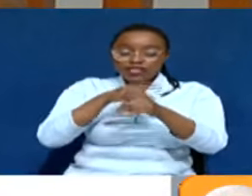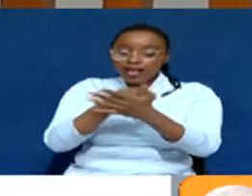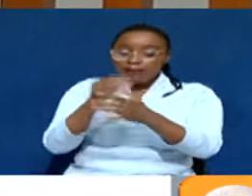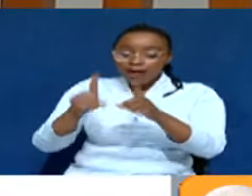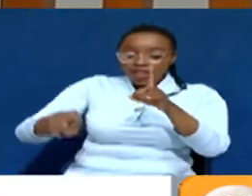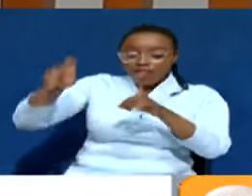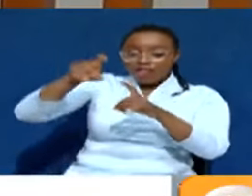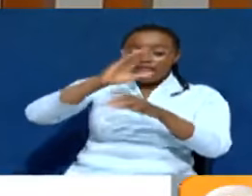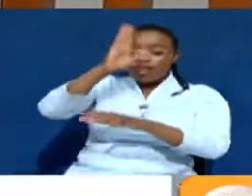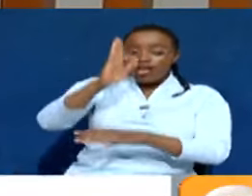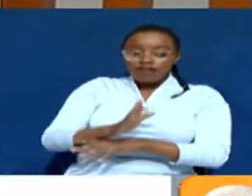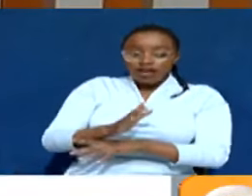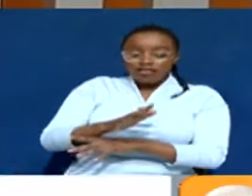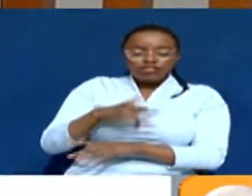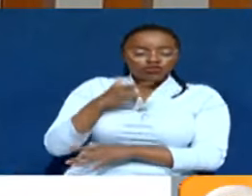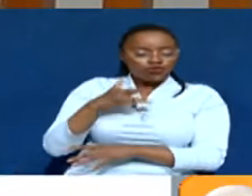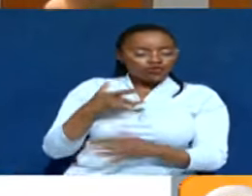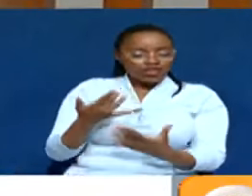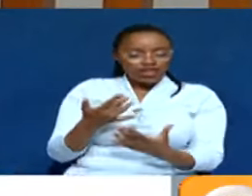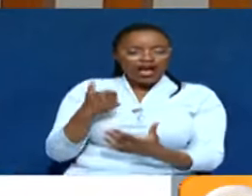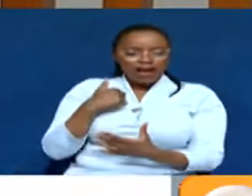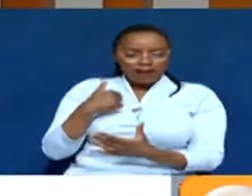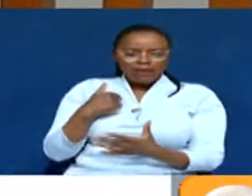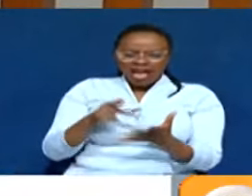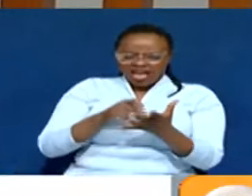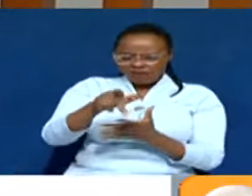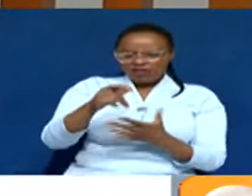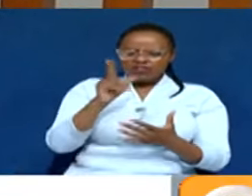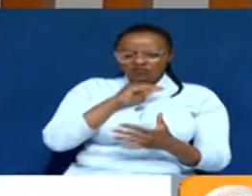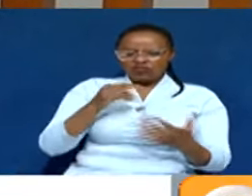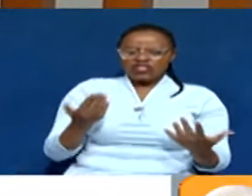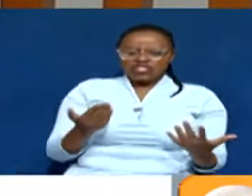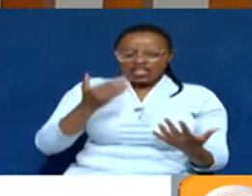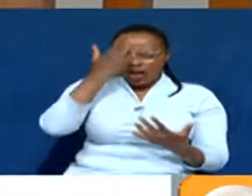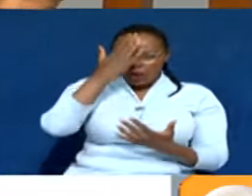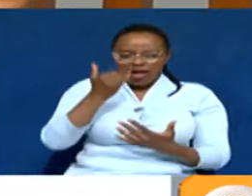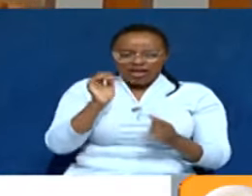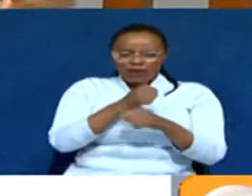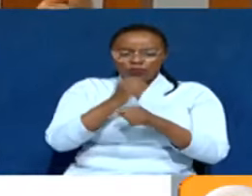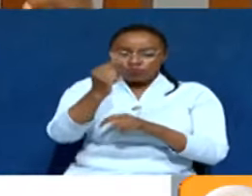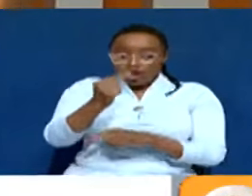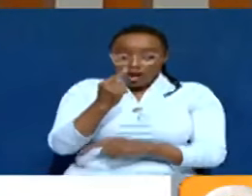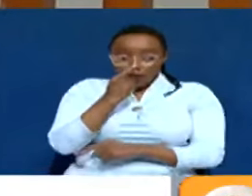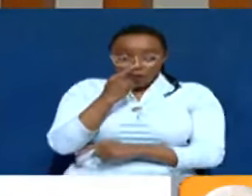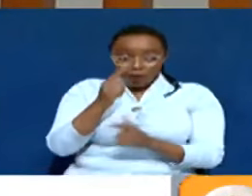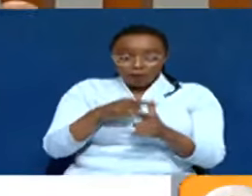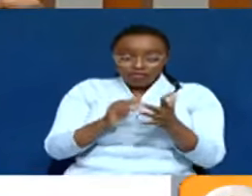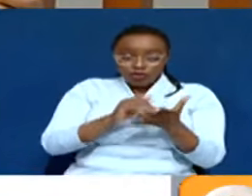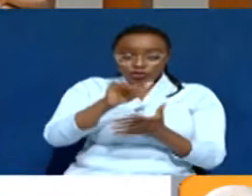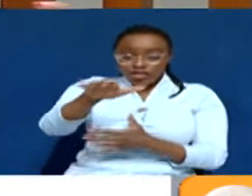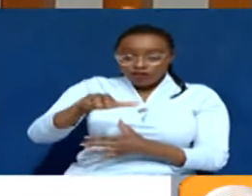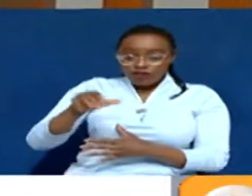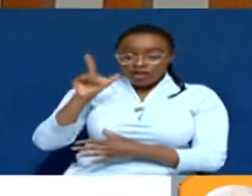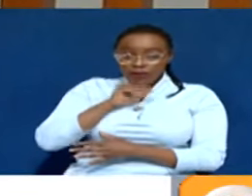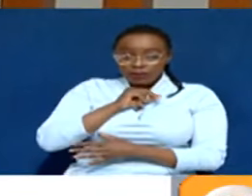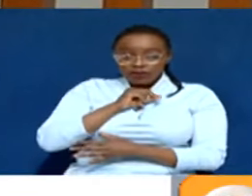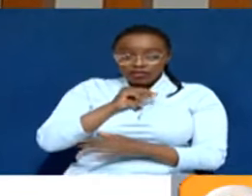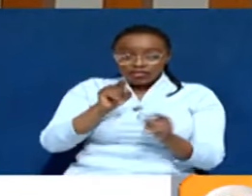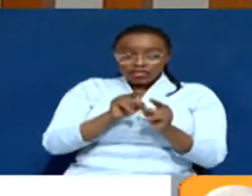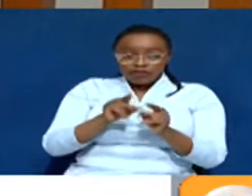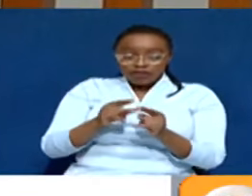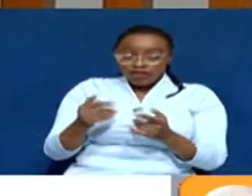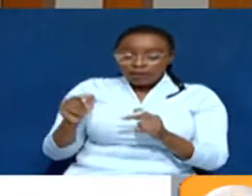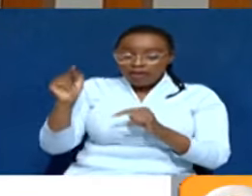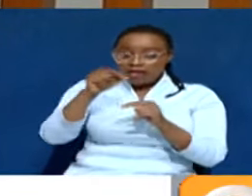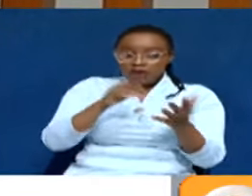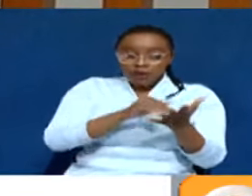ipanda. And that's why mtu atafeel, I bought you. Kwa sababu hakuna vile ineza kuja kwako na ulinitumia fare. Yeah, like 300,000.